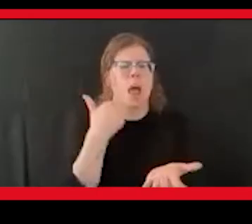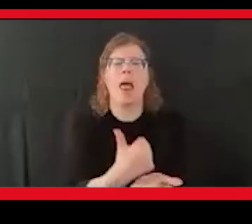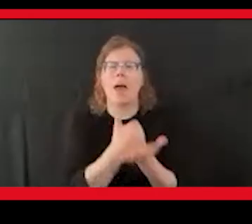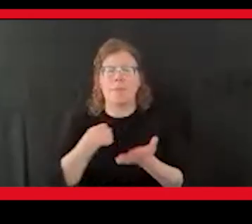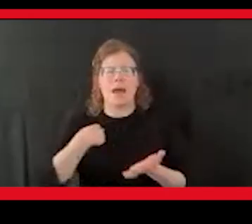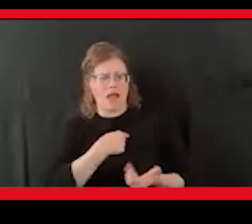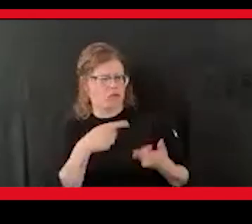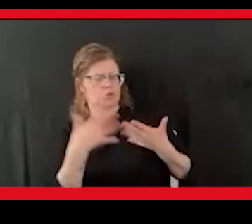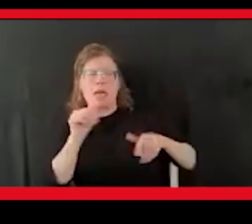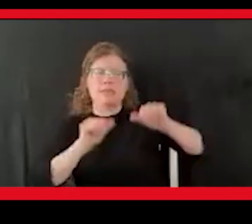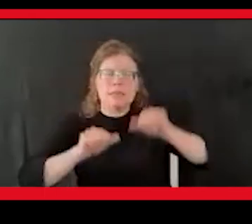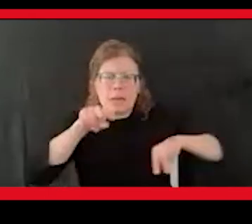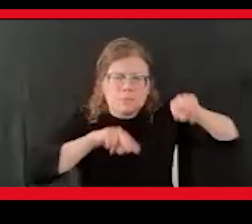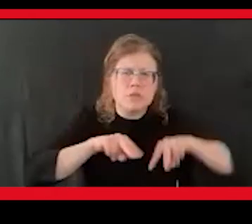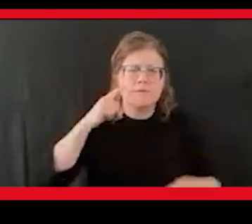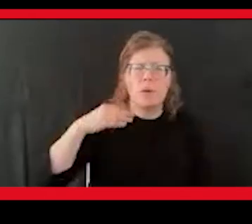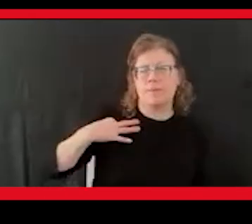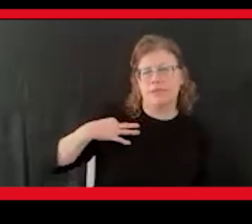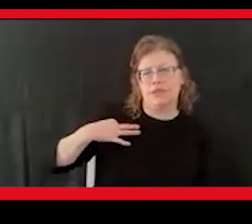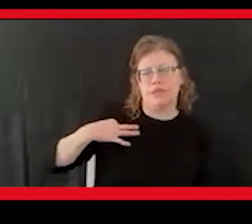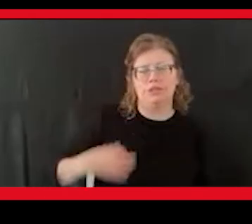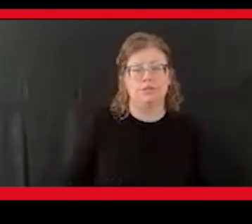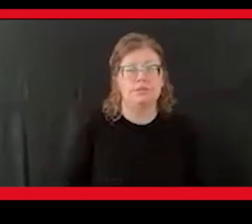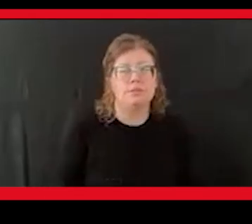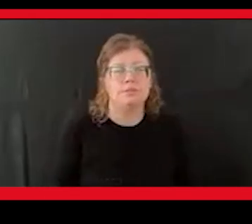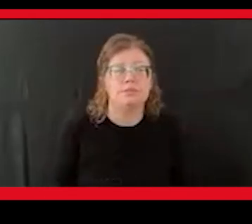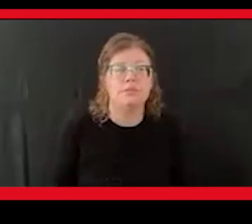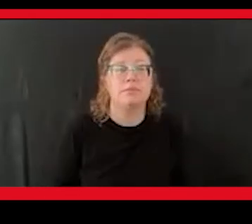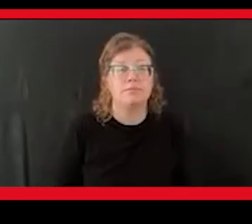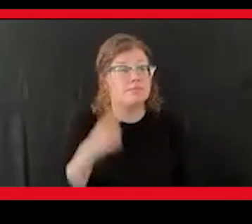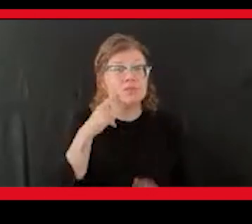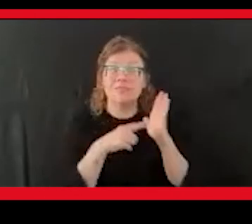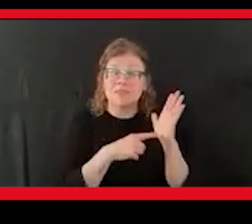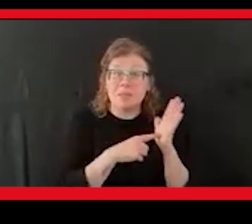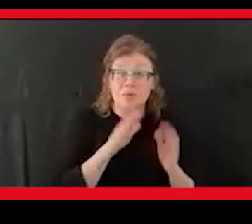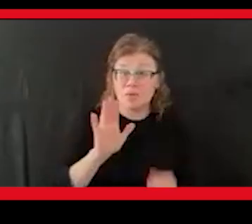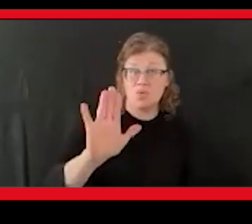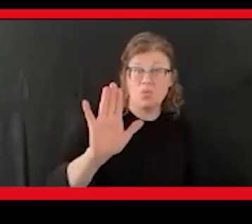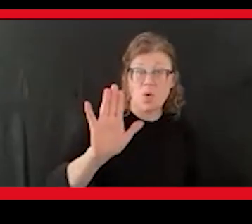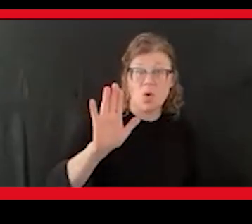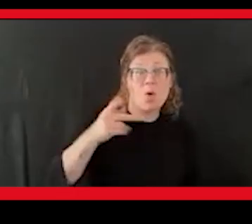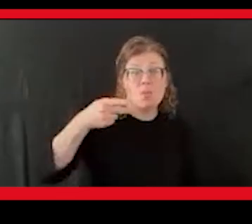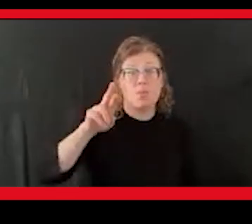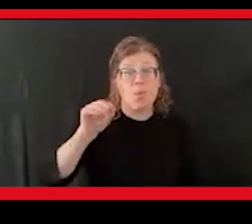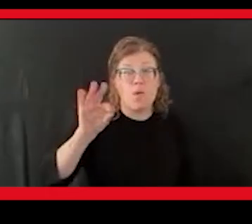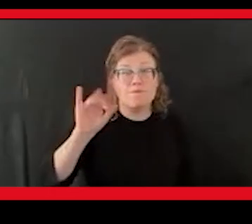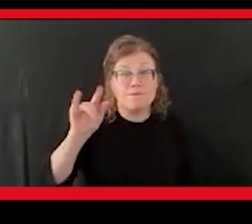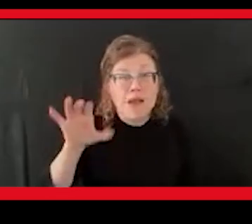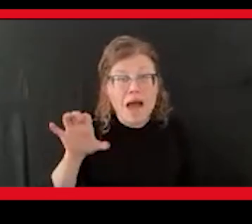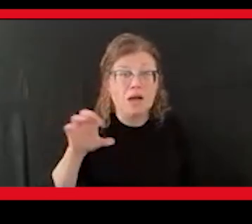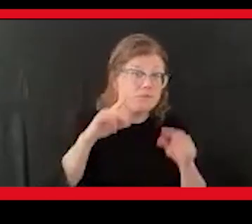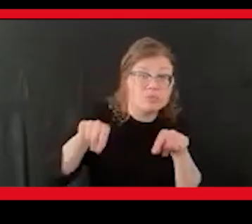There is an organizational mandate section in your profile that gets automatically ported over to the